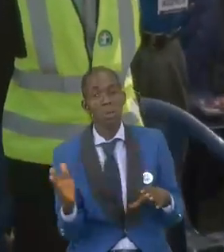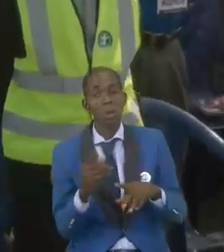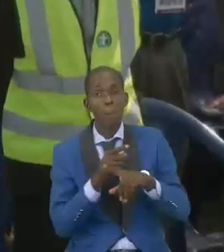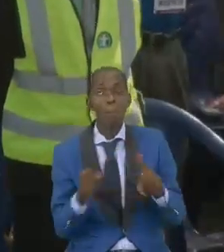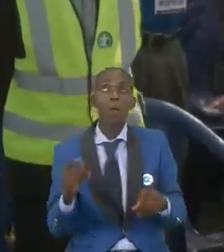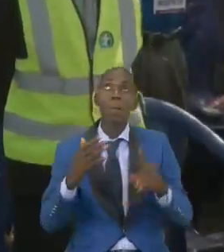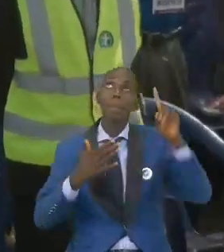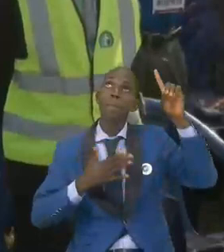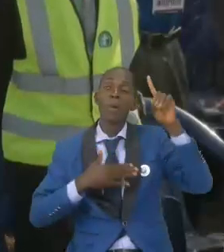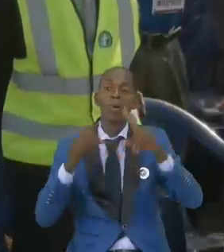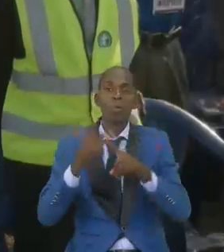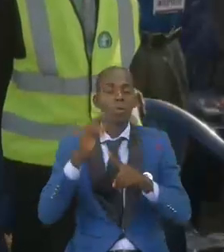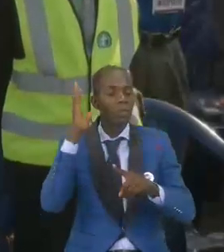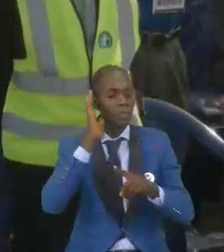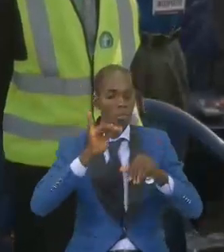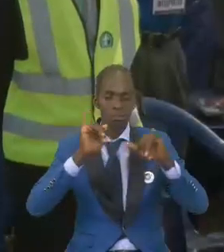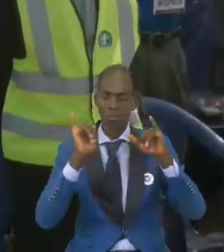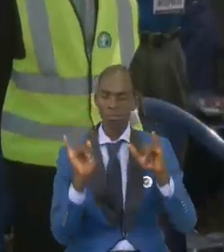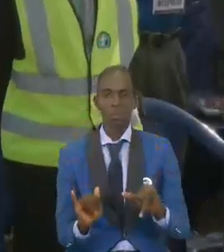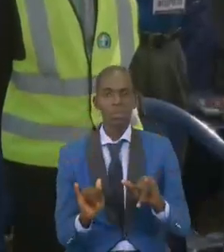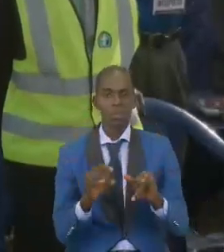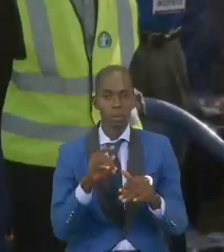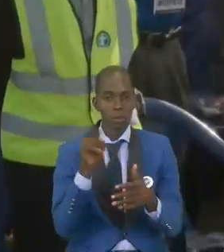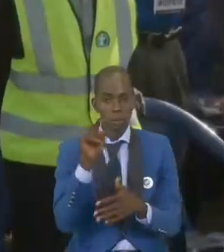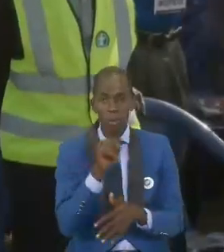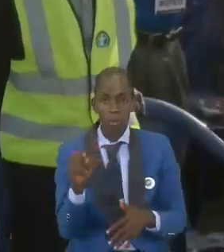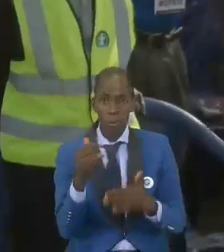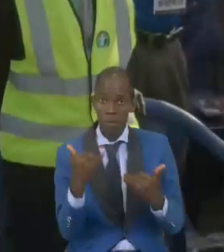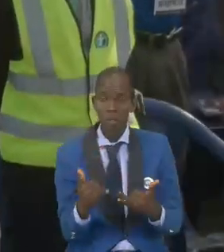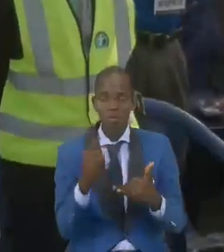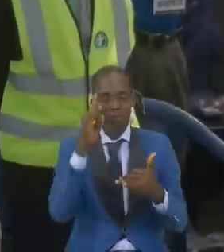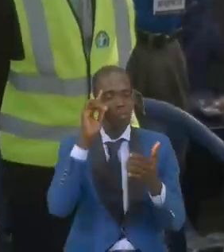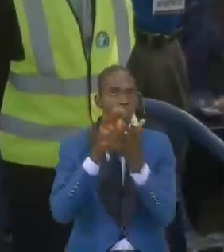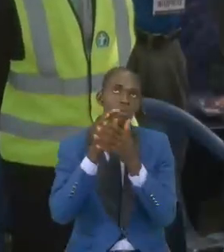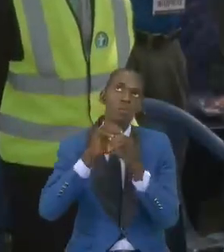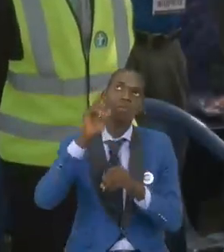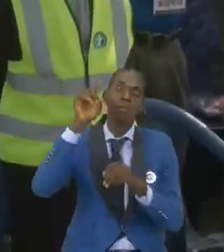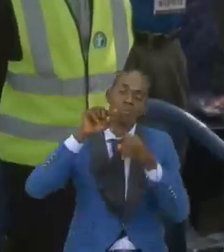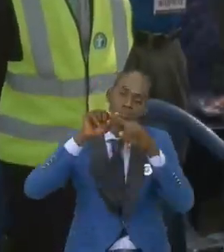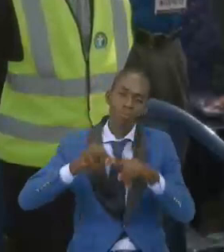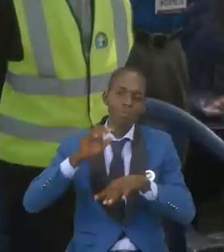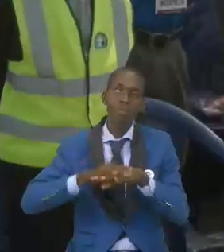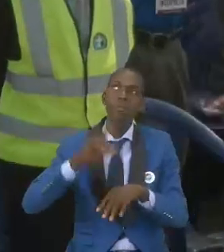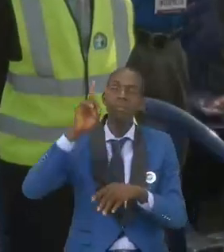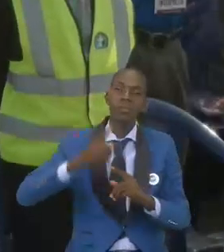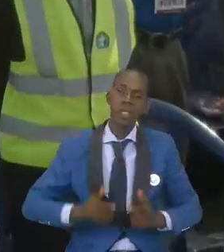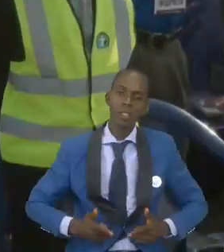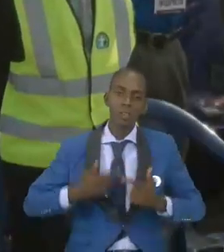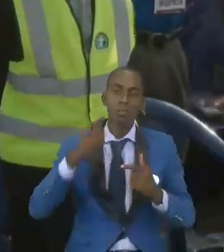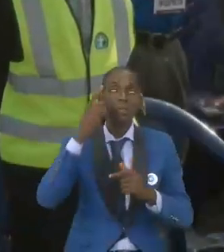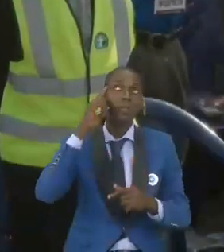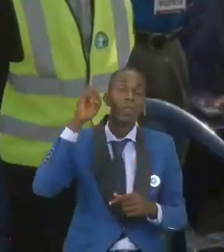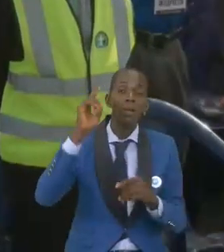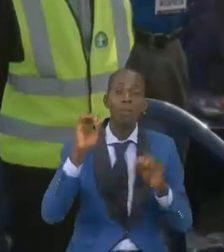pass away. Trust him. Depend on him. Live for him.